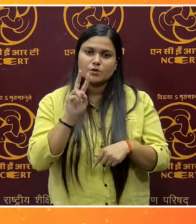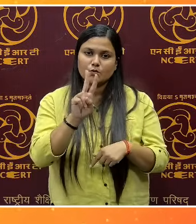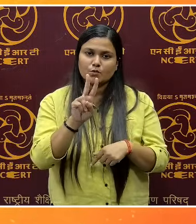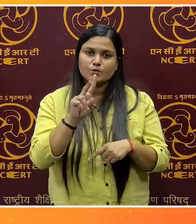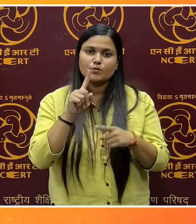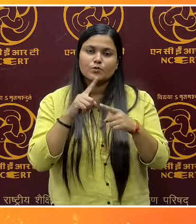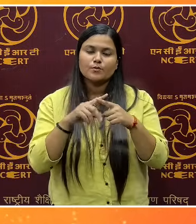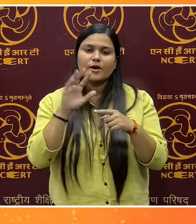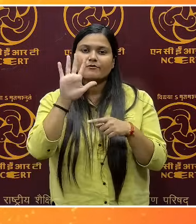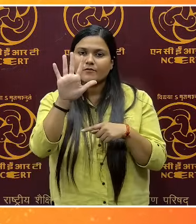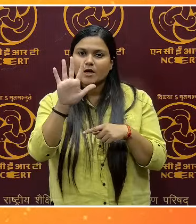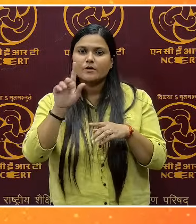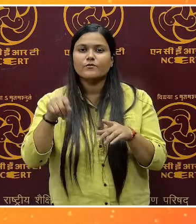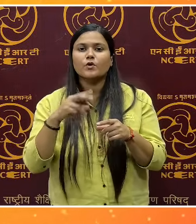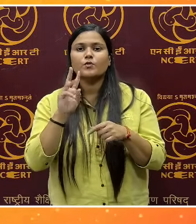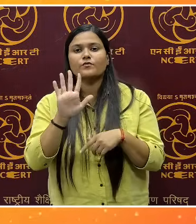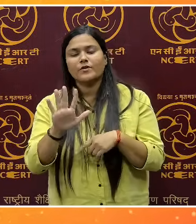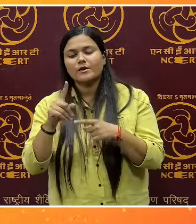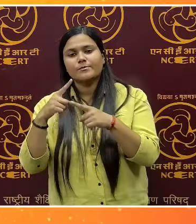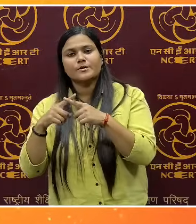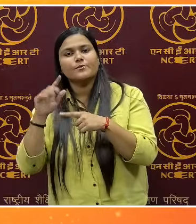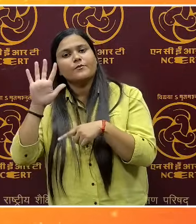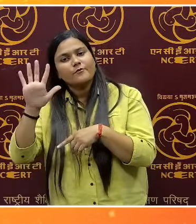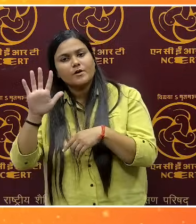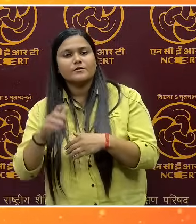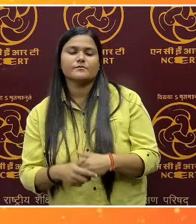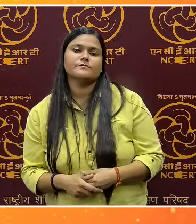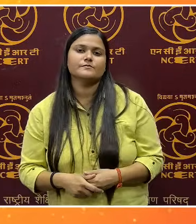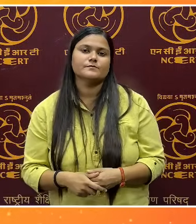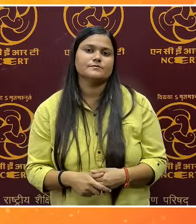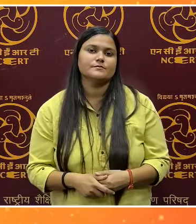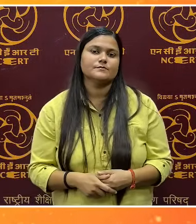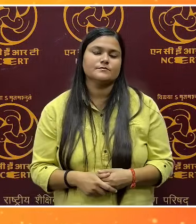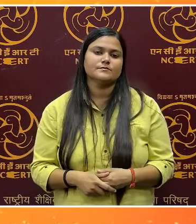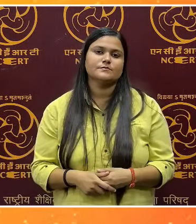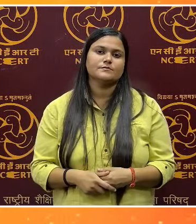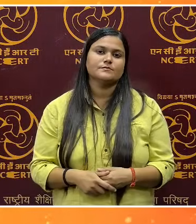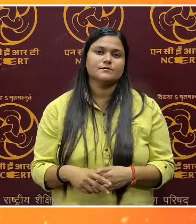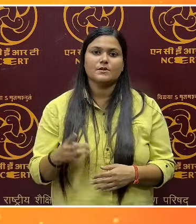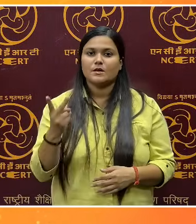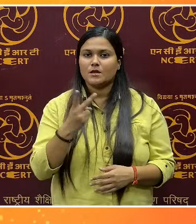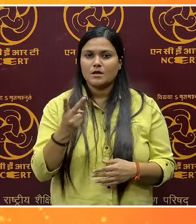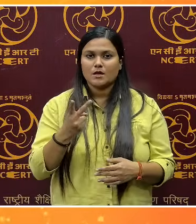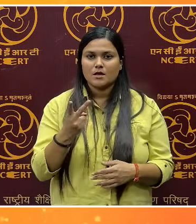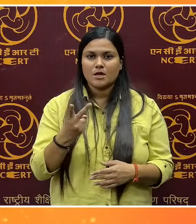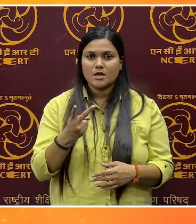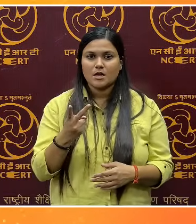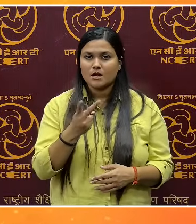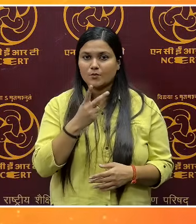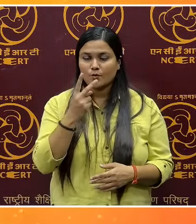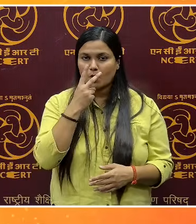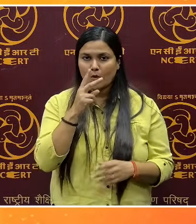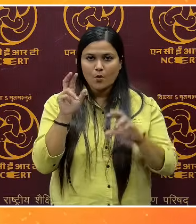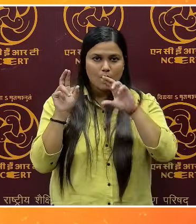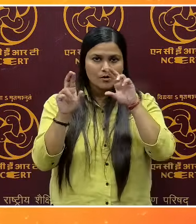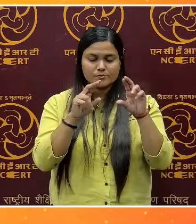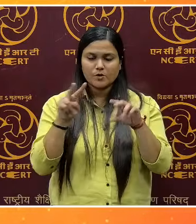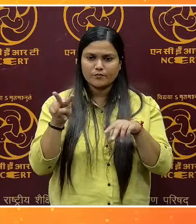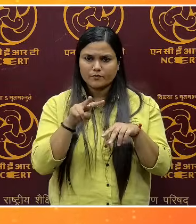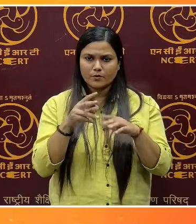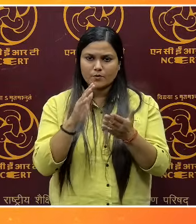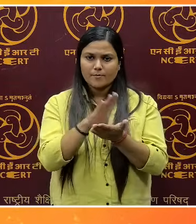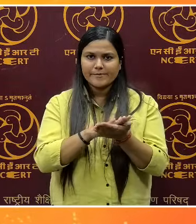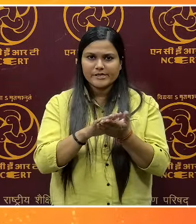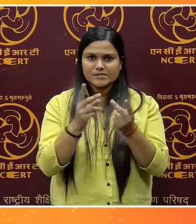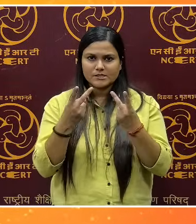power 5 into 5 to the power 5. Observe Shivani, we have two different bases here. Yes, true. So what I